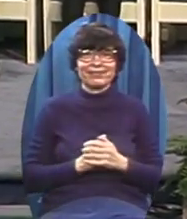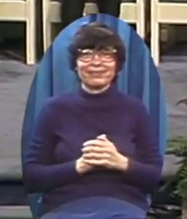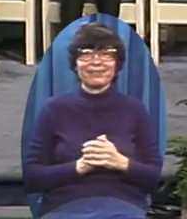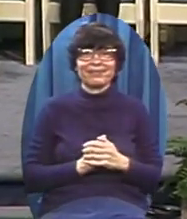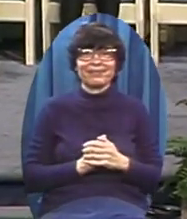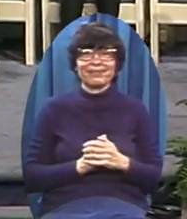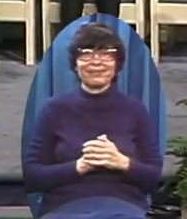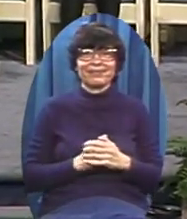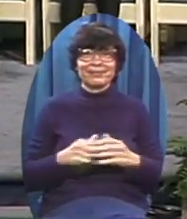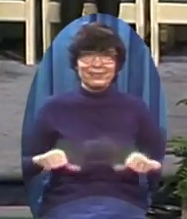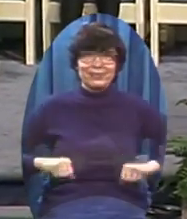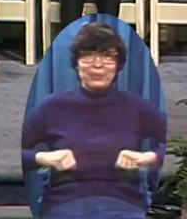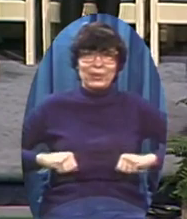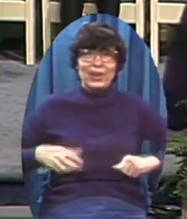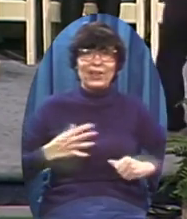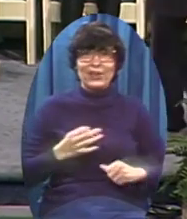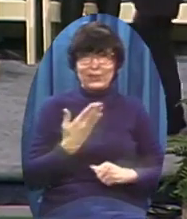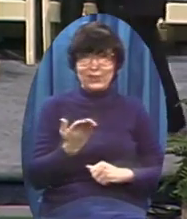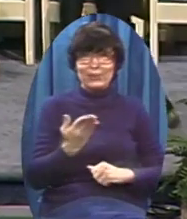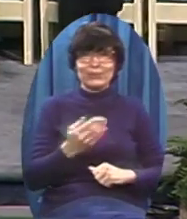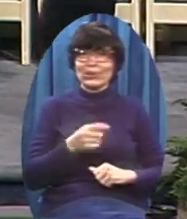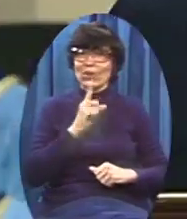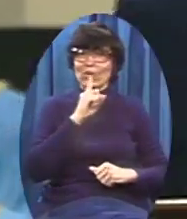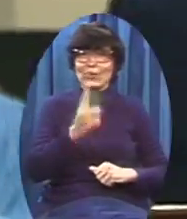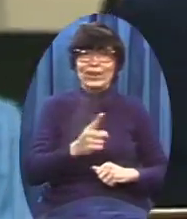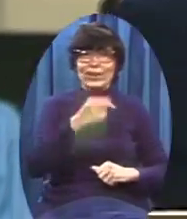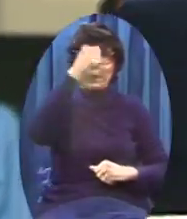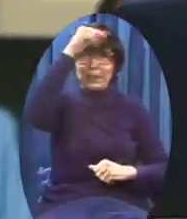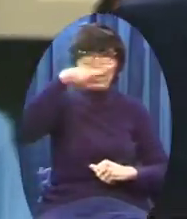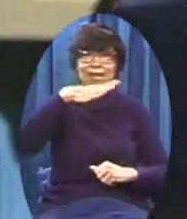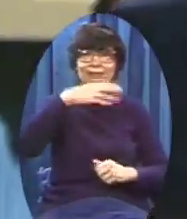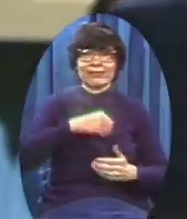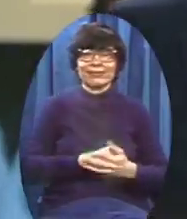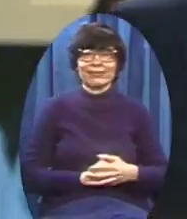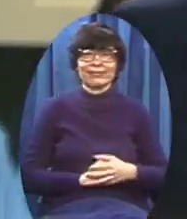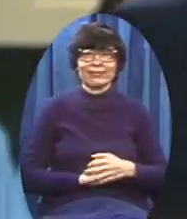Robbie. I'm proud of you, Robbie. You're a real man.